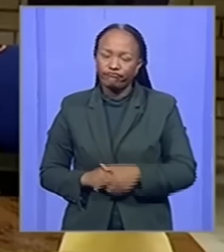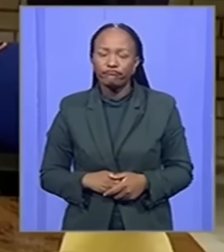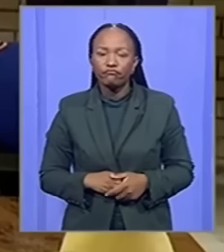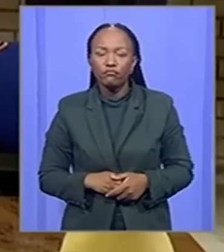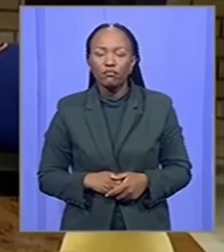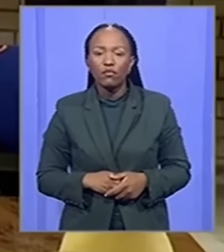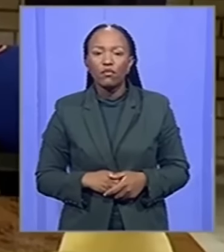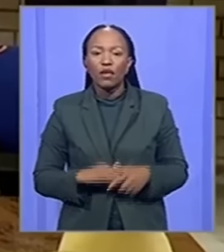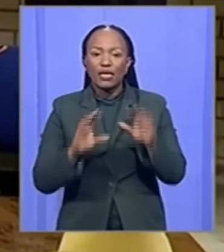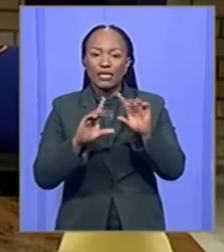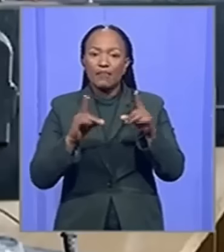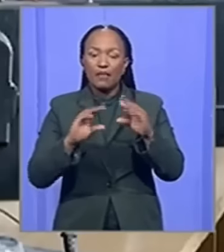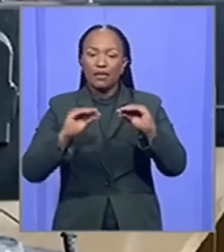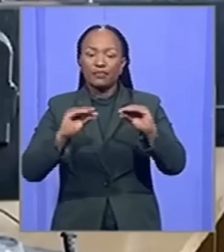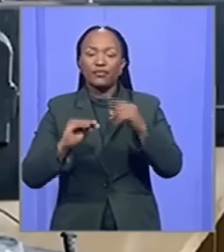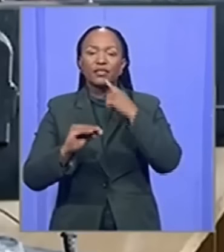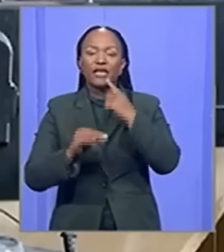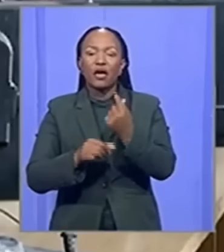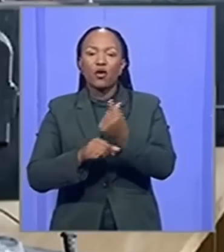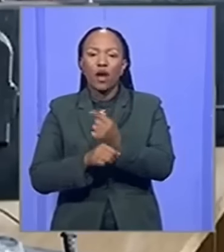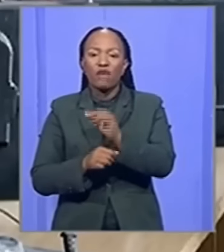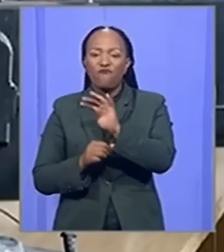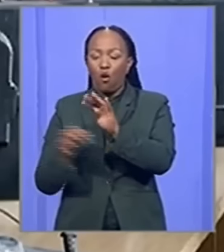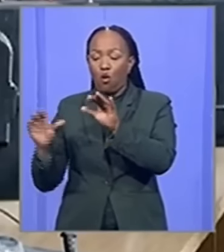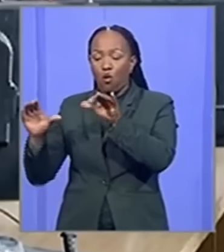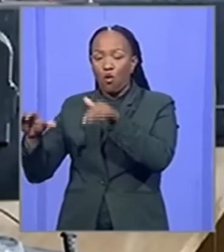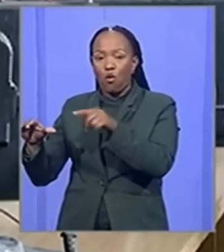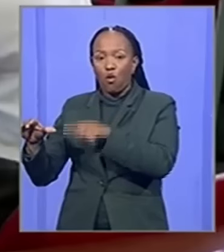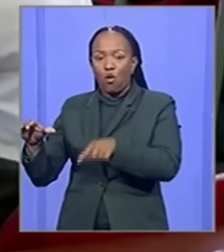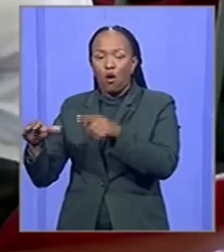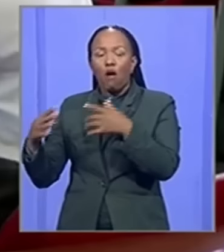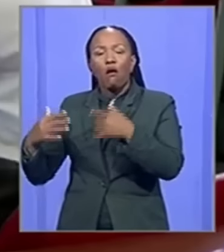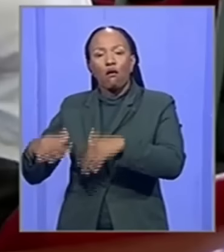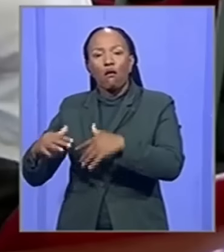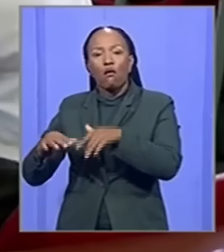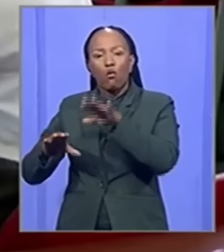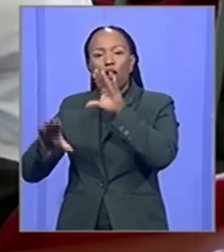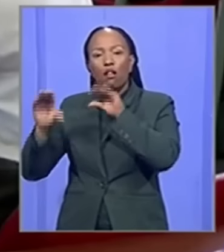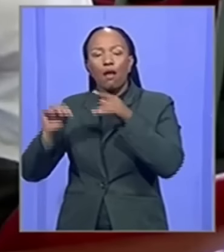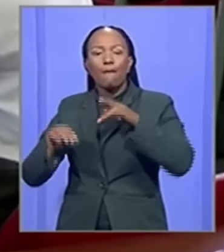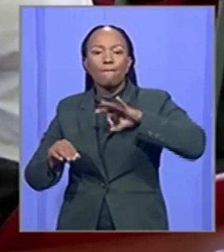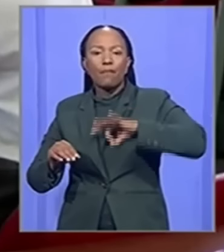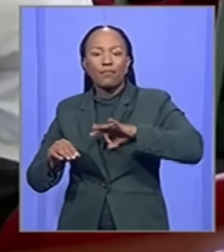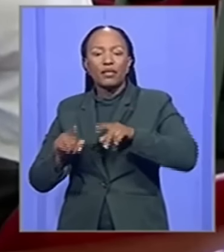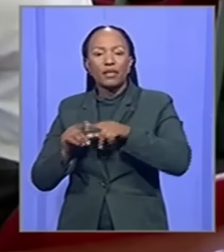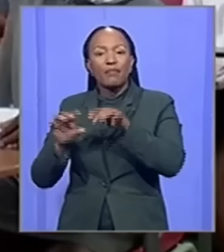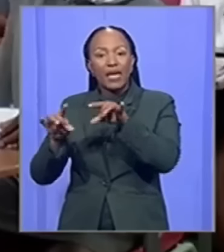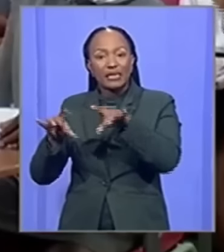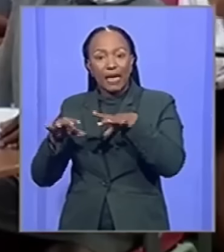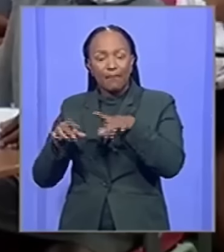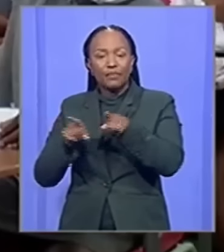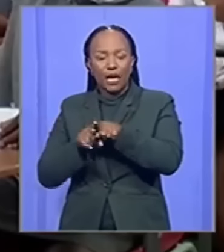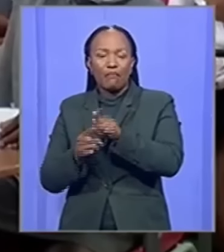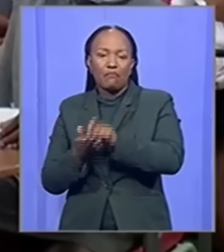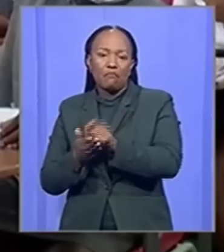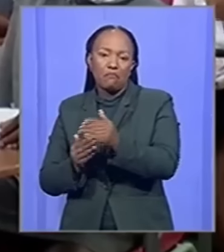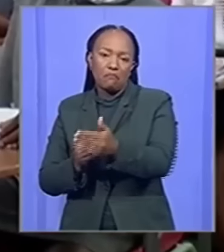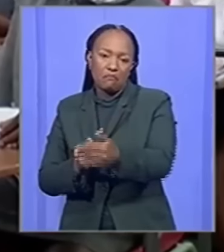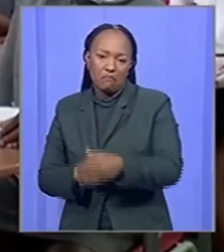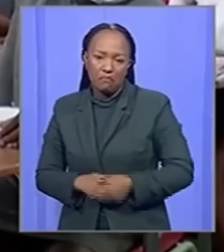re barutwana bao ba grade 4 ba tlileng ho ba le kabelo ho sena ba tla ngola ditlhahlobo tsa bona isao.